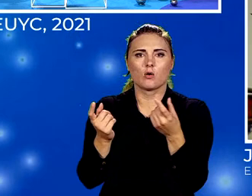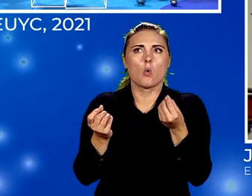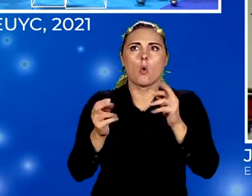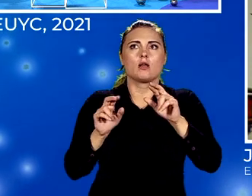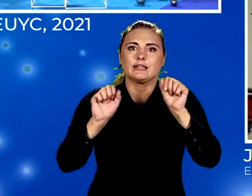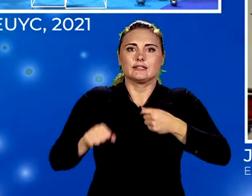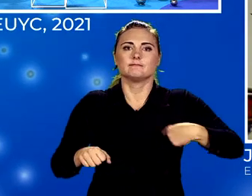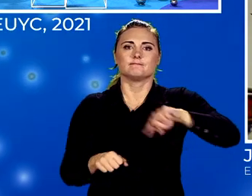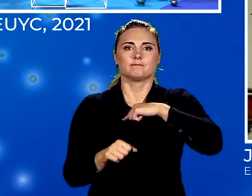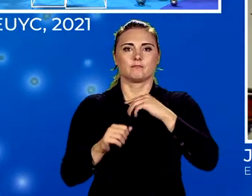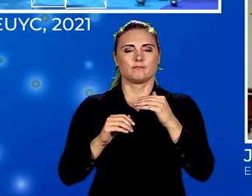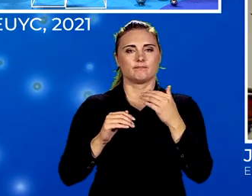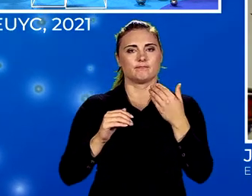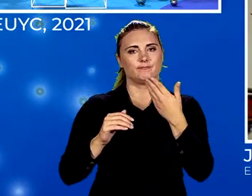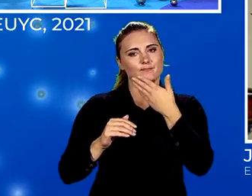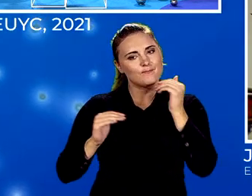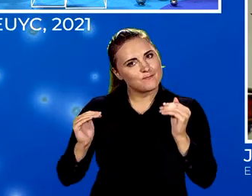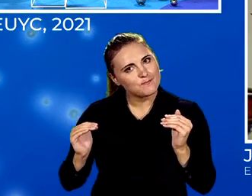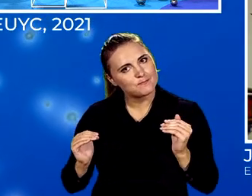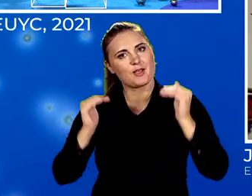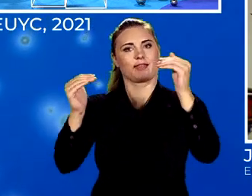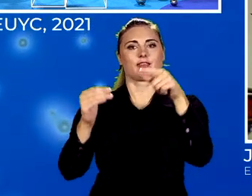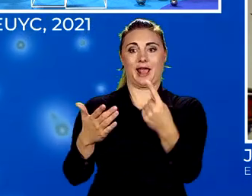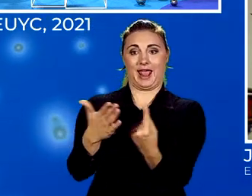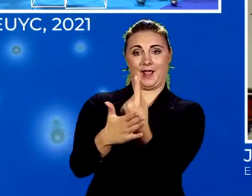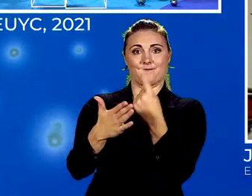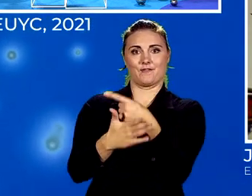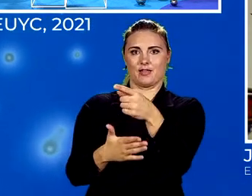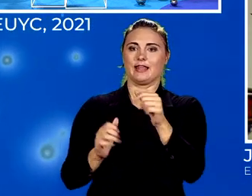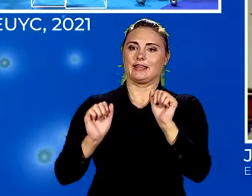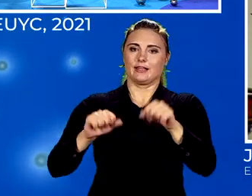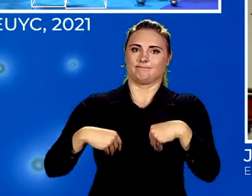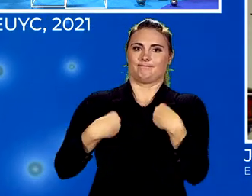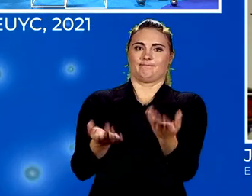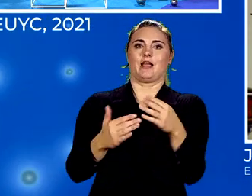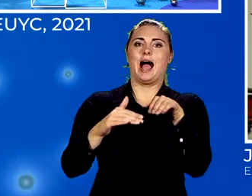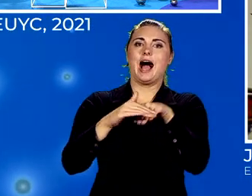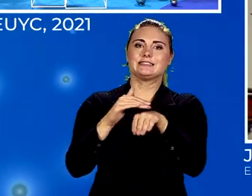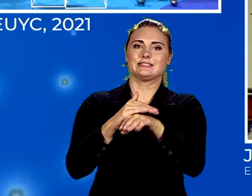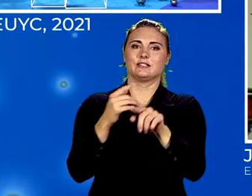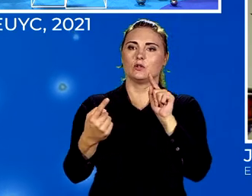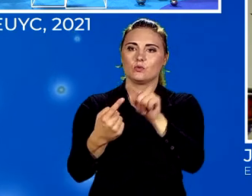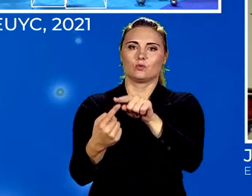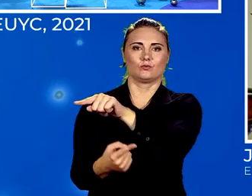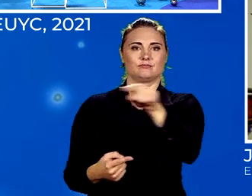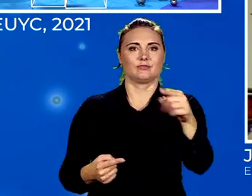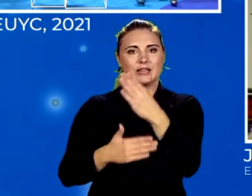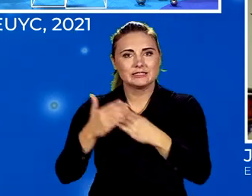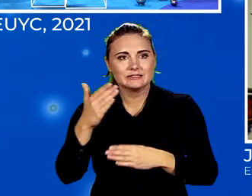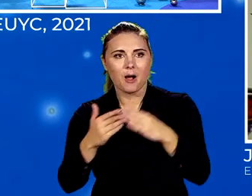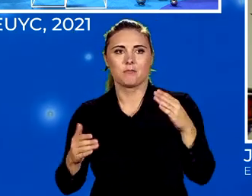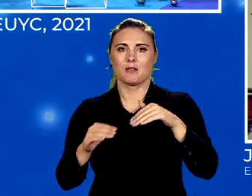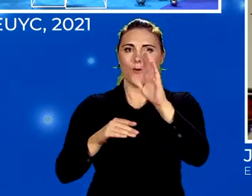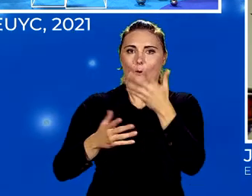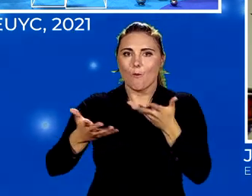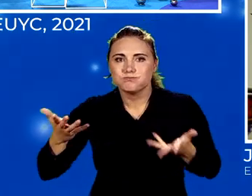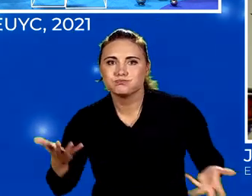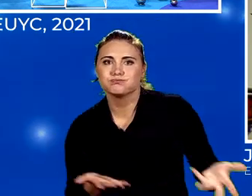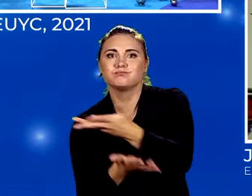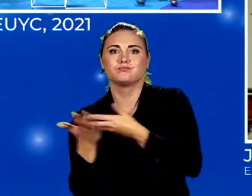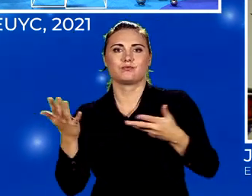events so that they are more engaging and more interactive and therefore accessible to